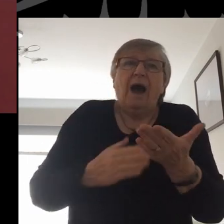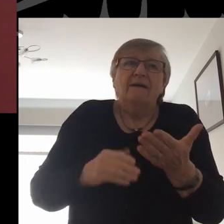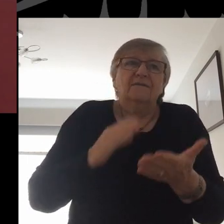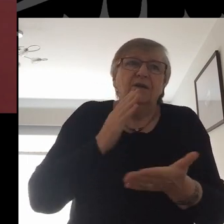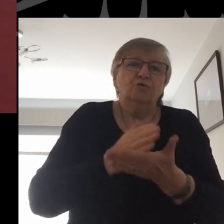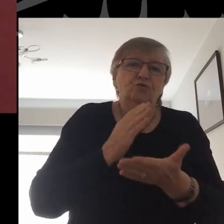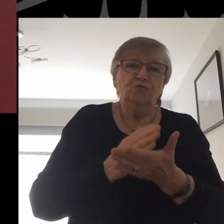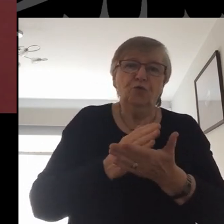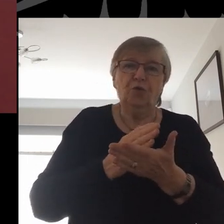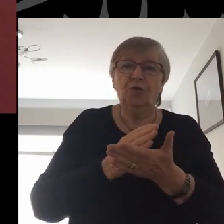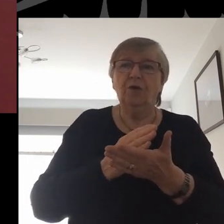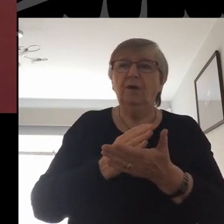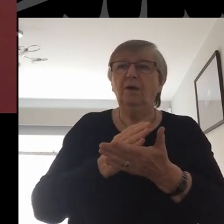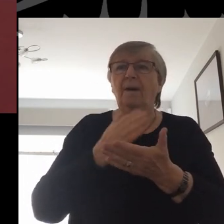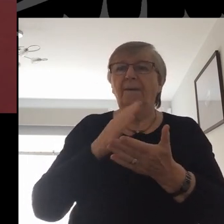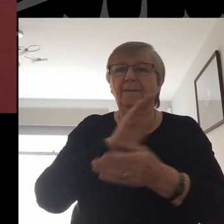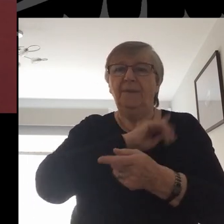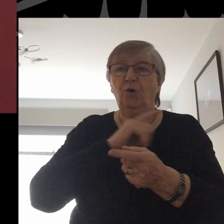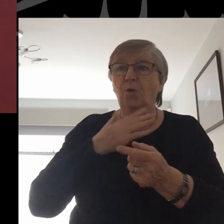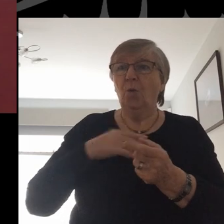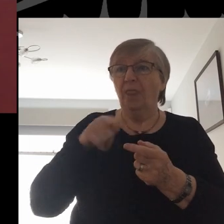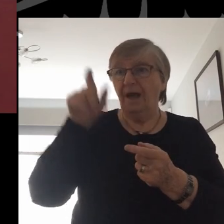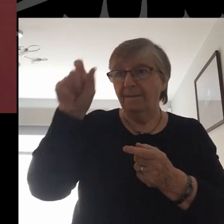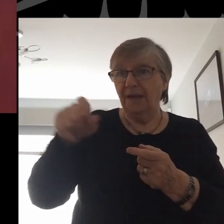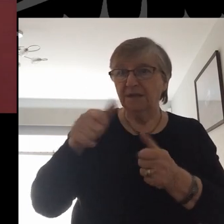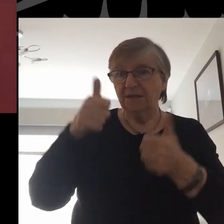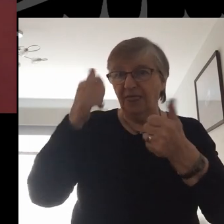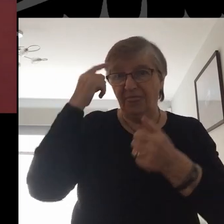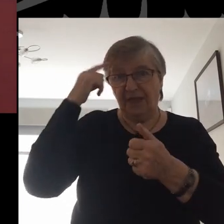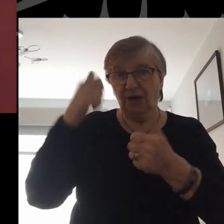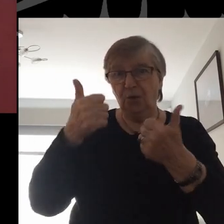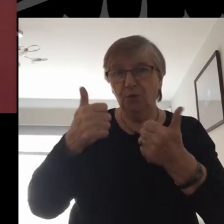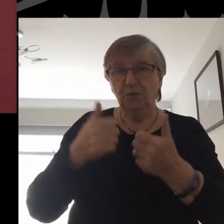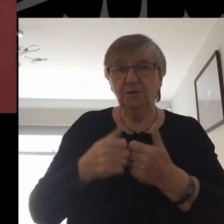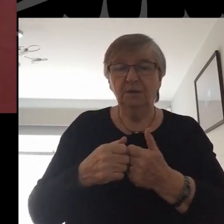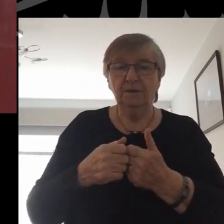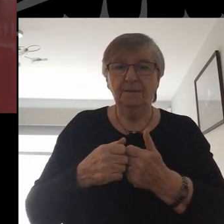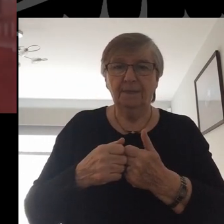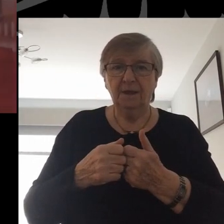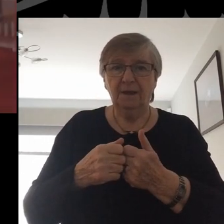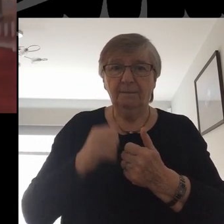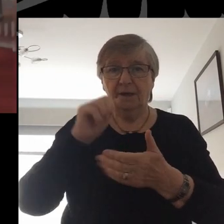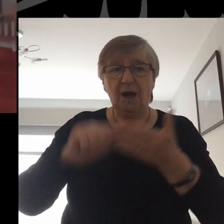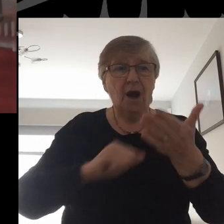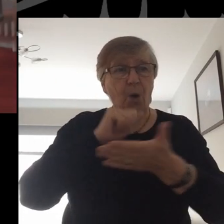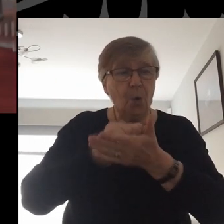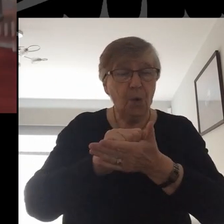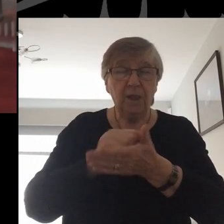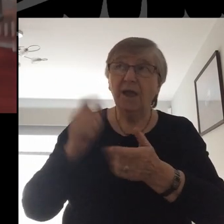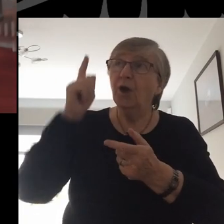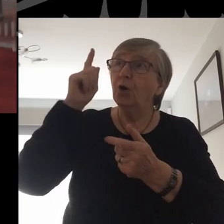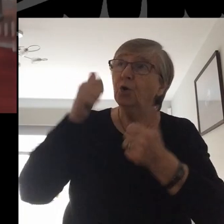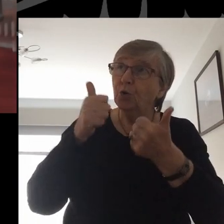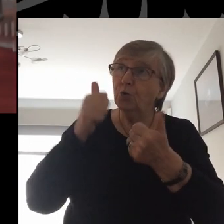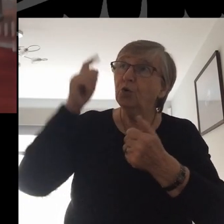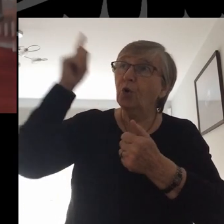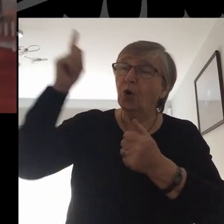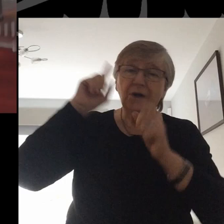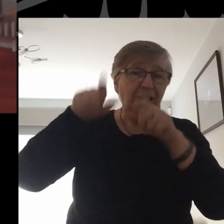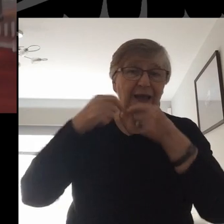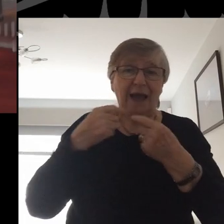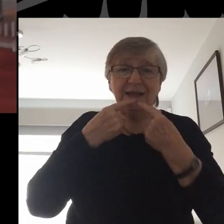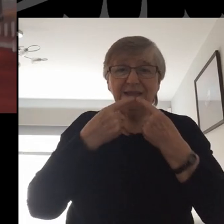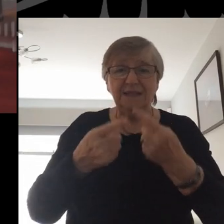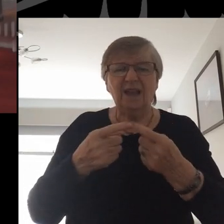ourselves in a good light, and so on and so on. And the thing is that a holy and a good God cannot be indifferent